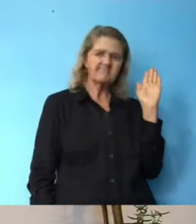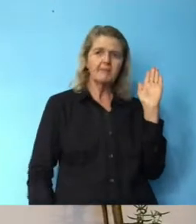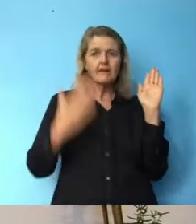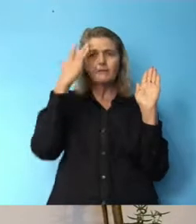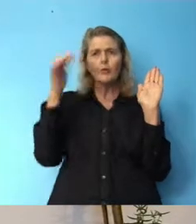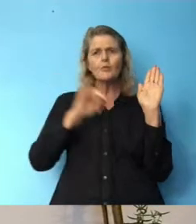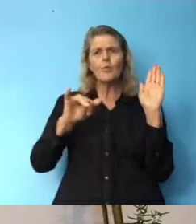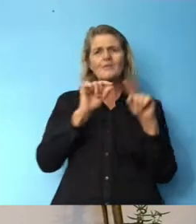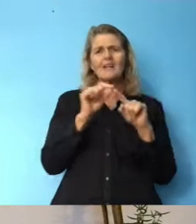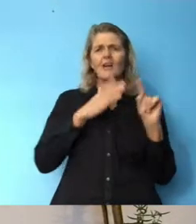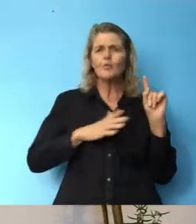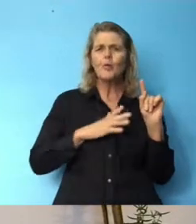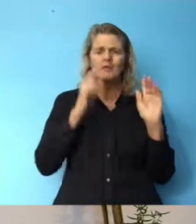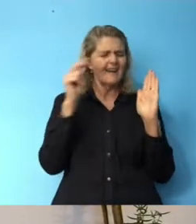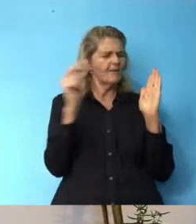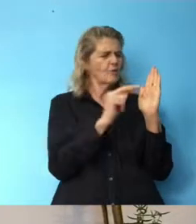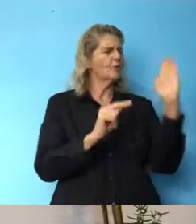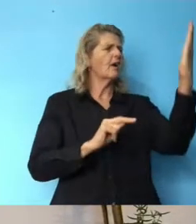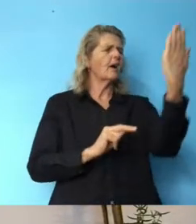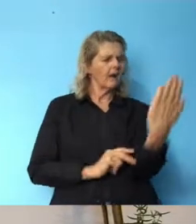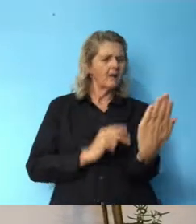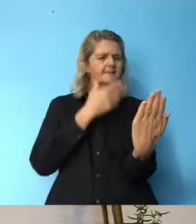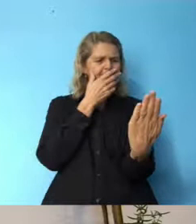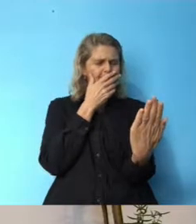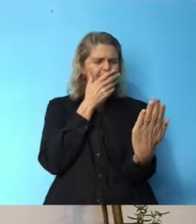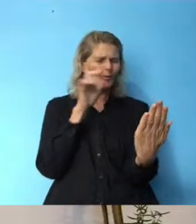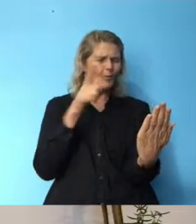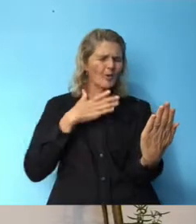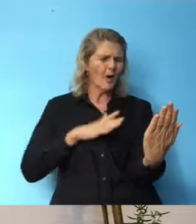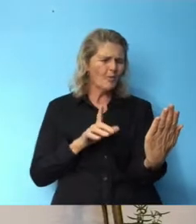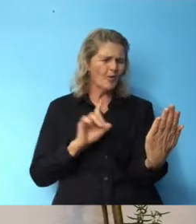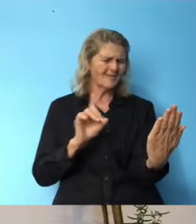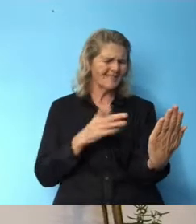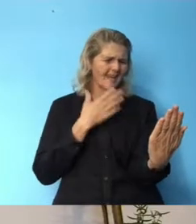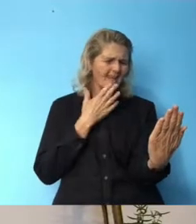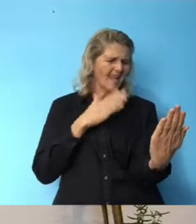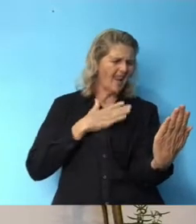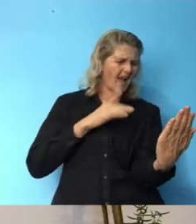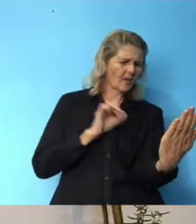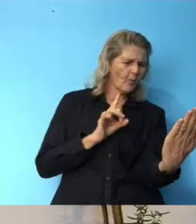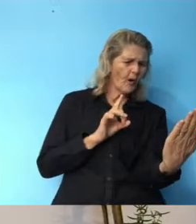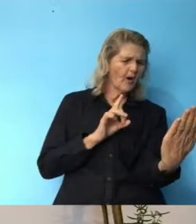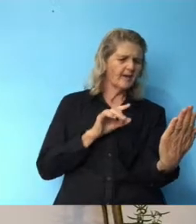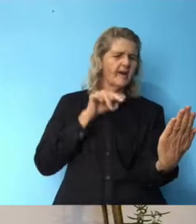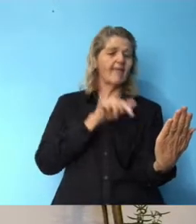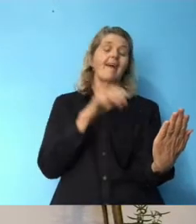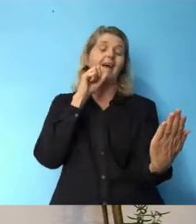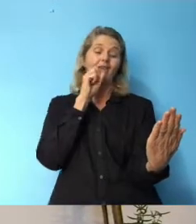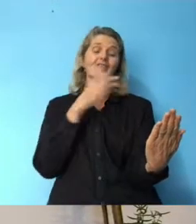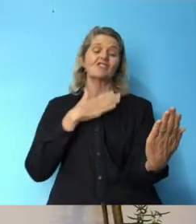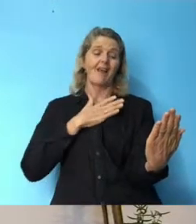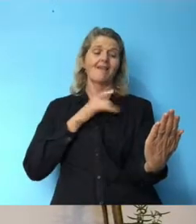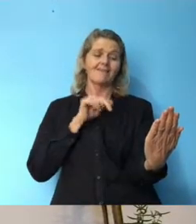pieces, this can be really nice just to like, okay, today what am I looking at, what do I like, you know, I really like that